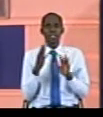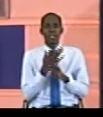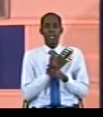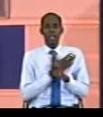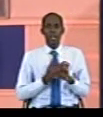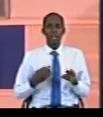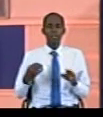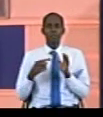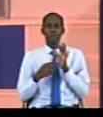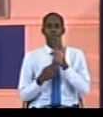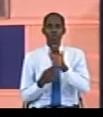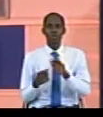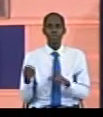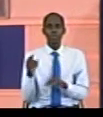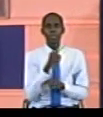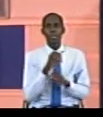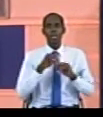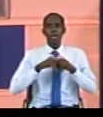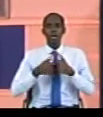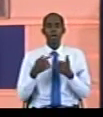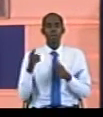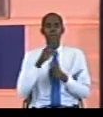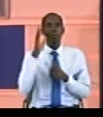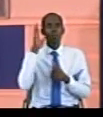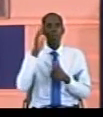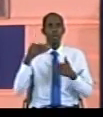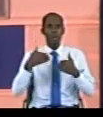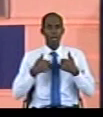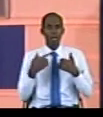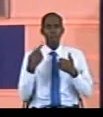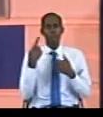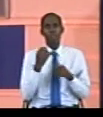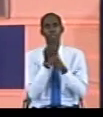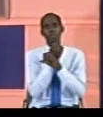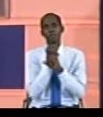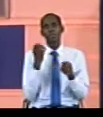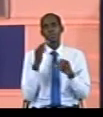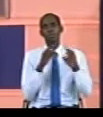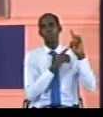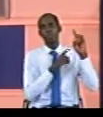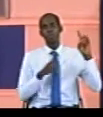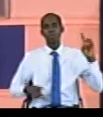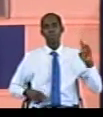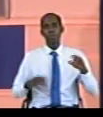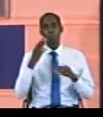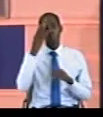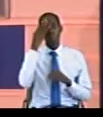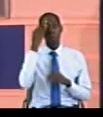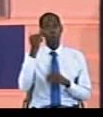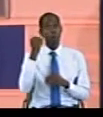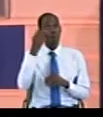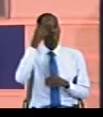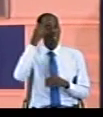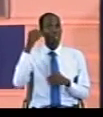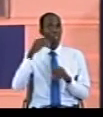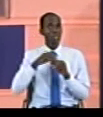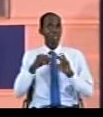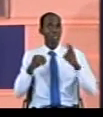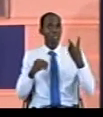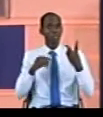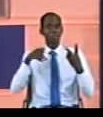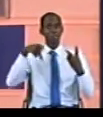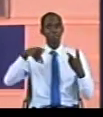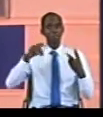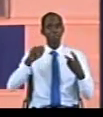showing them how they will have the salvation of the Lord. Why? Because in 2 Peter chapter 3,